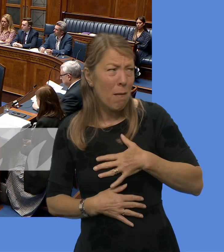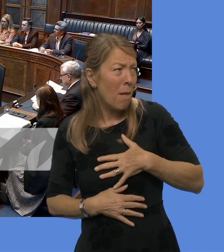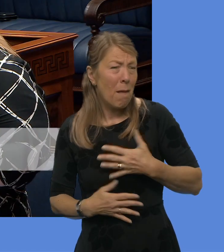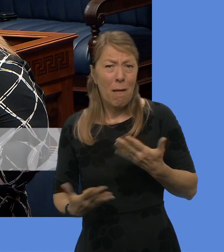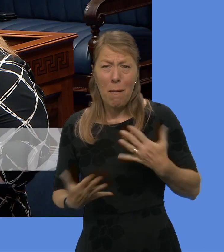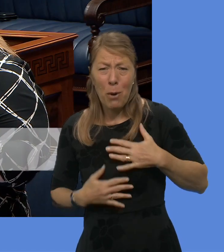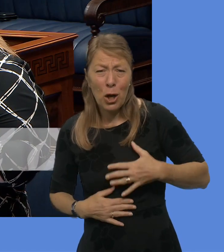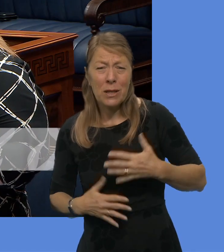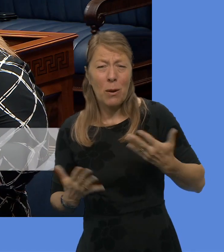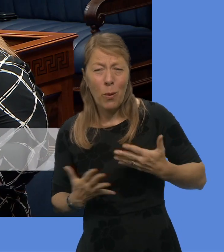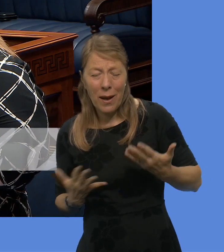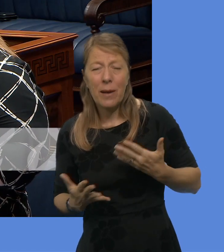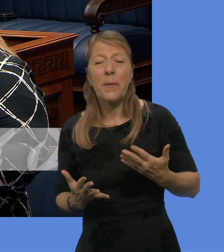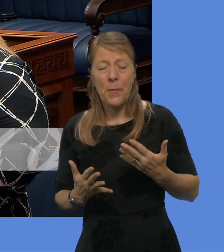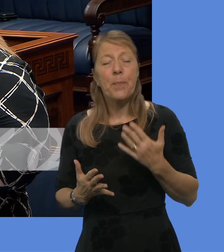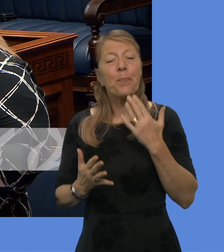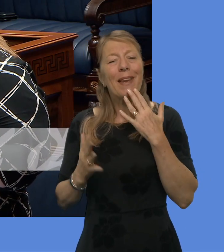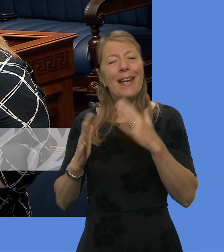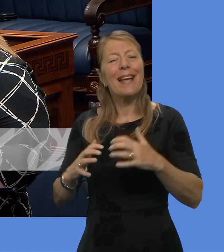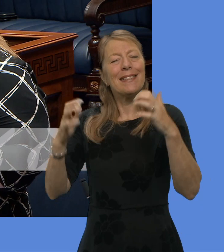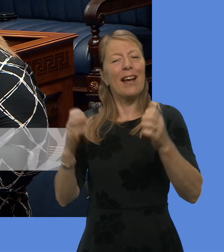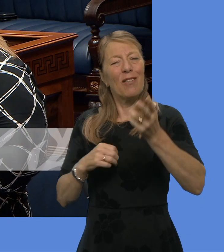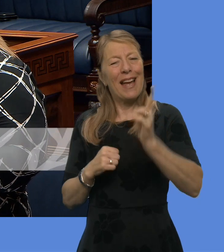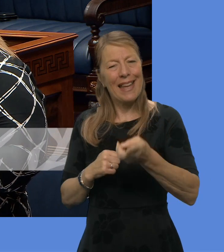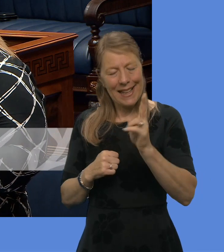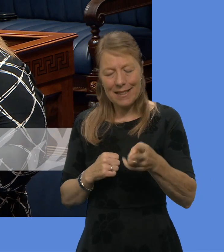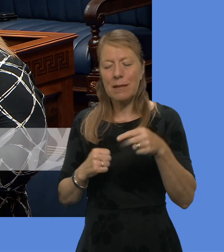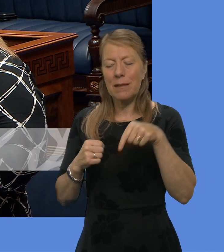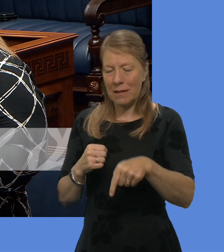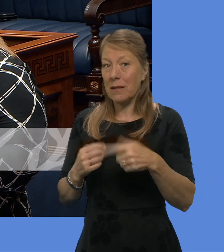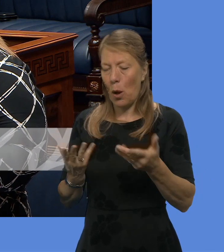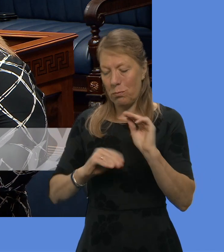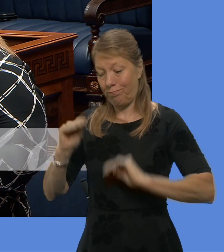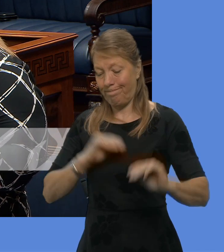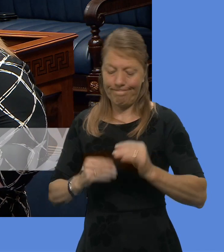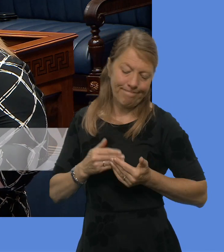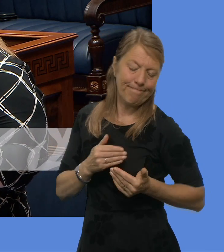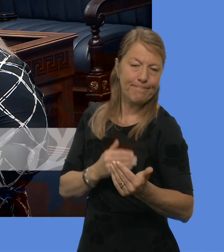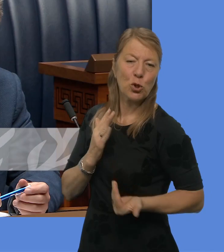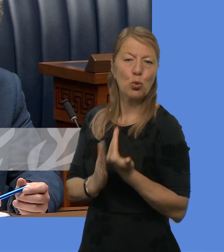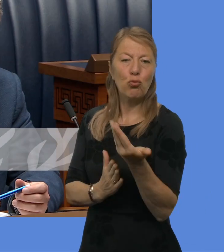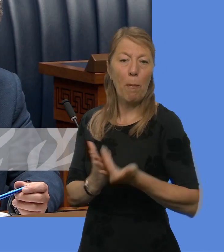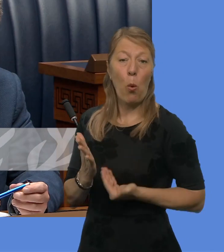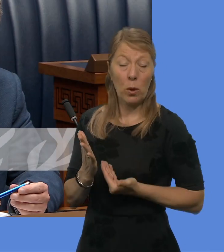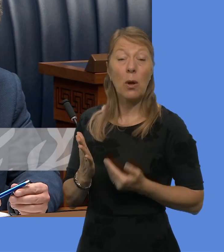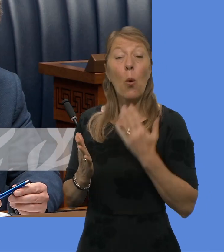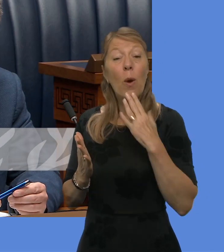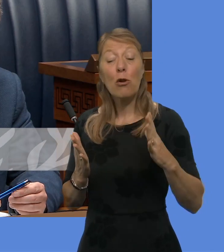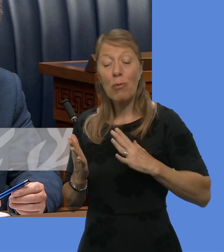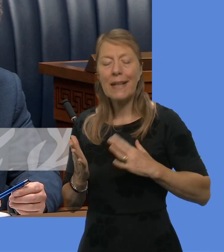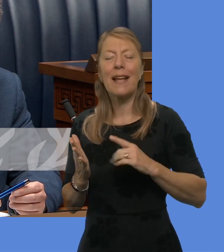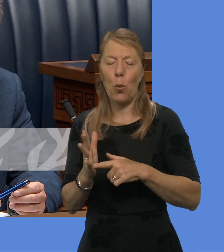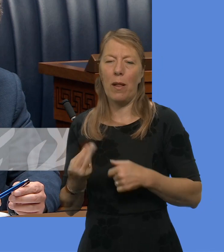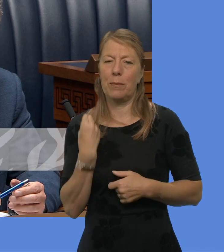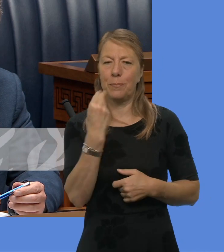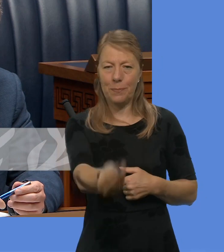Executive. The findings of the public consultation, along with a way forward report, will be published over the coming months once this development work is finished. A number of the